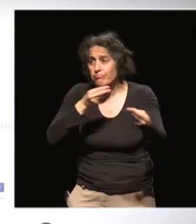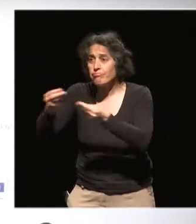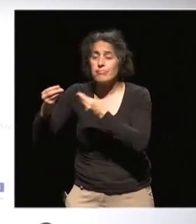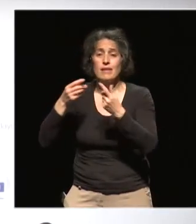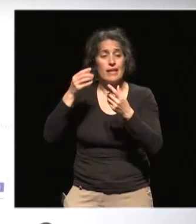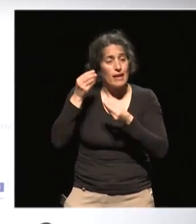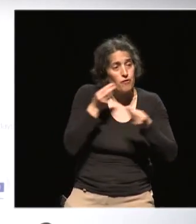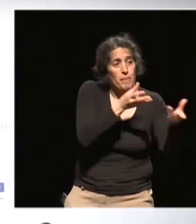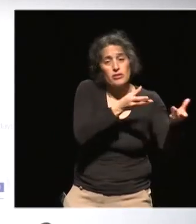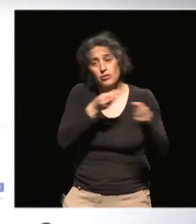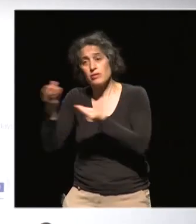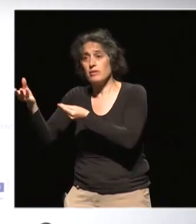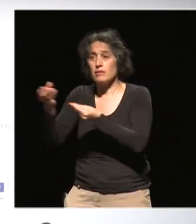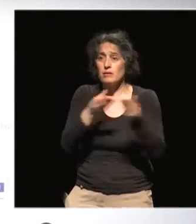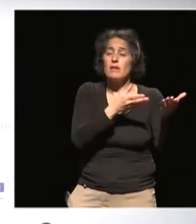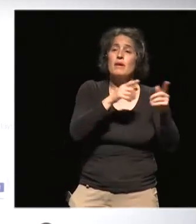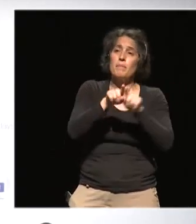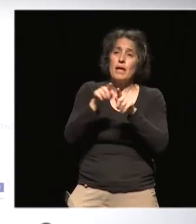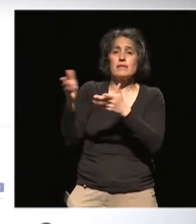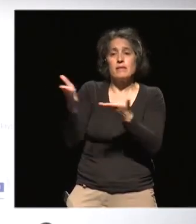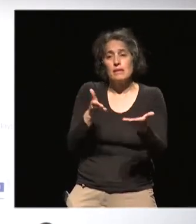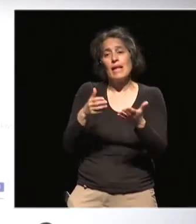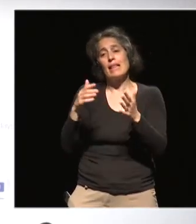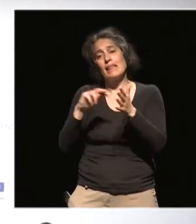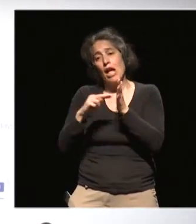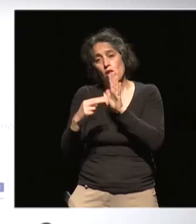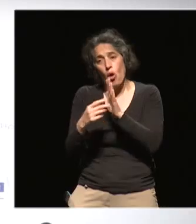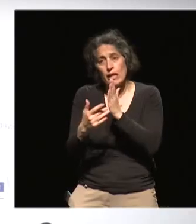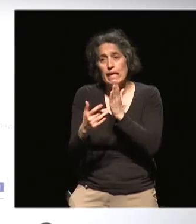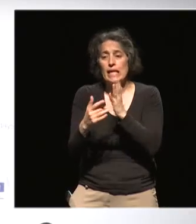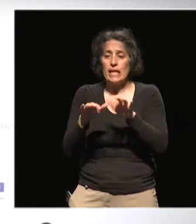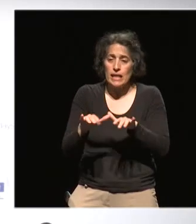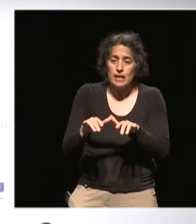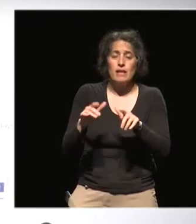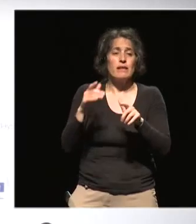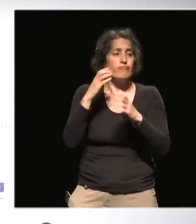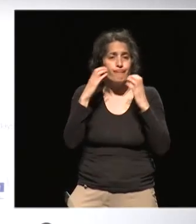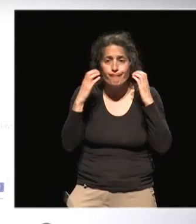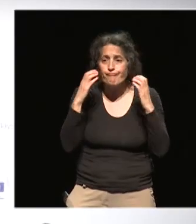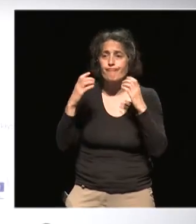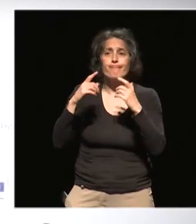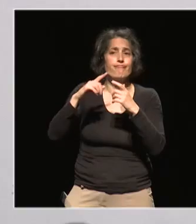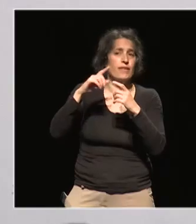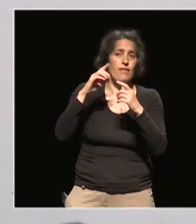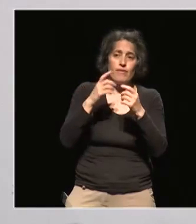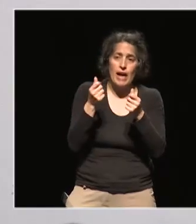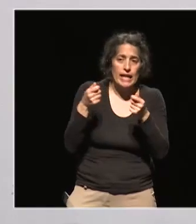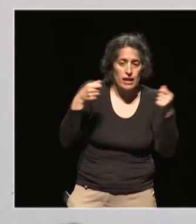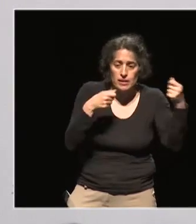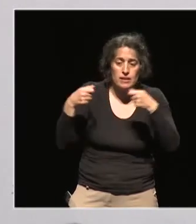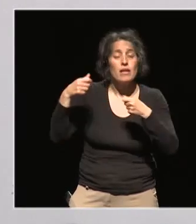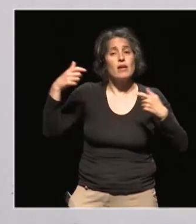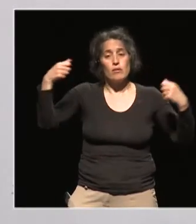providing us with also the necessary technologies and finances. So I think with this, we can still continue